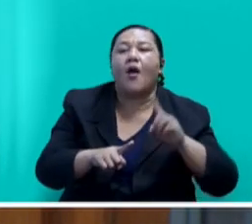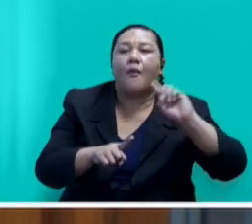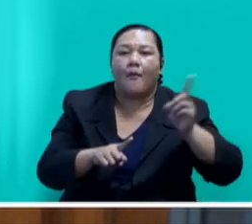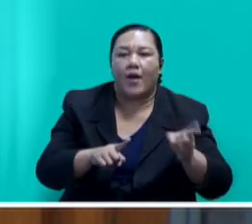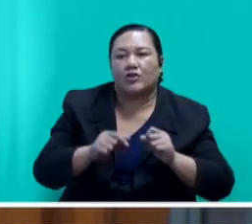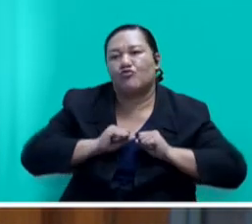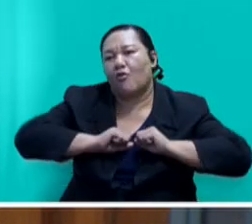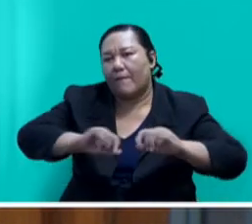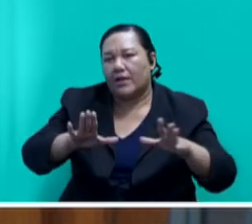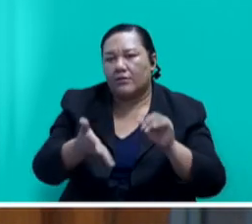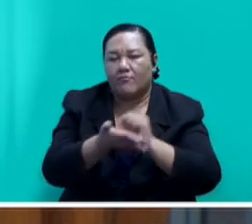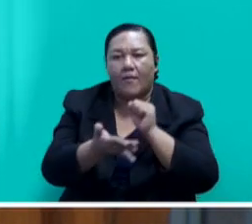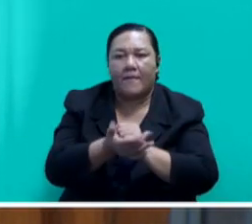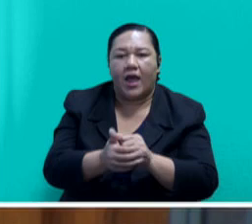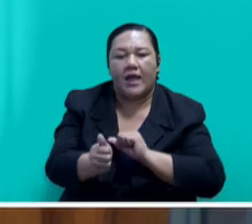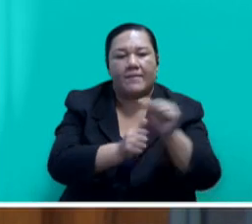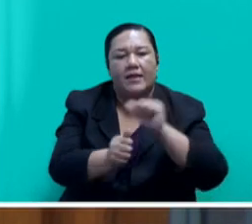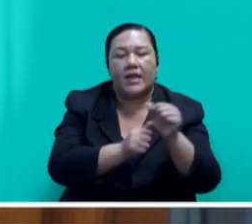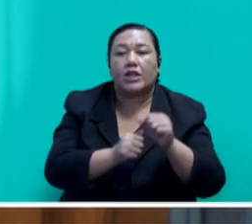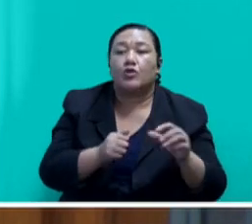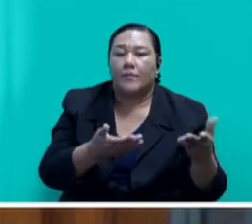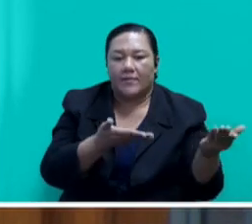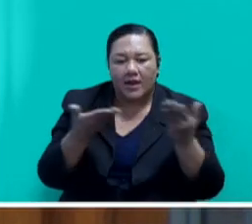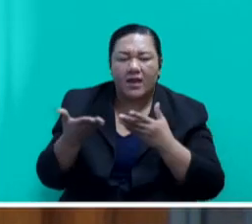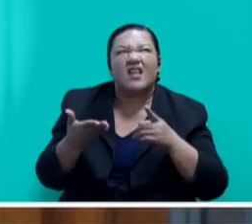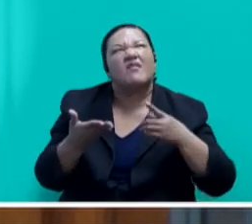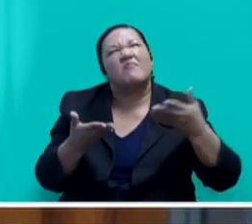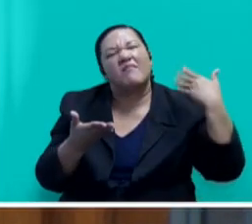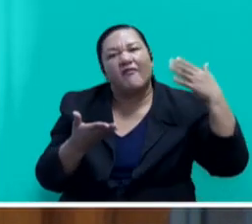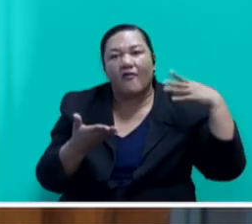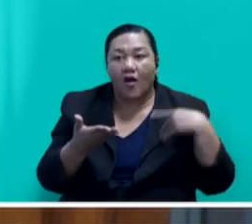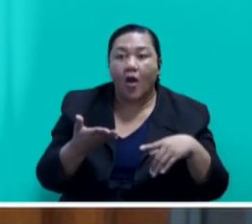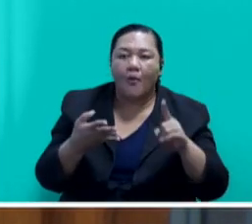better by bringing back the elements that were